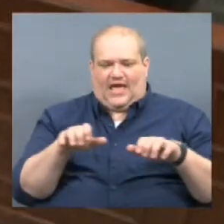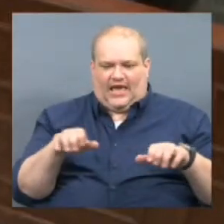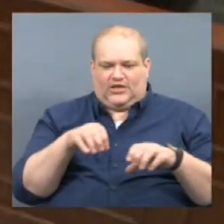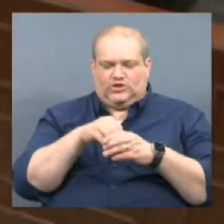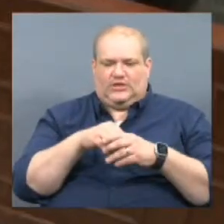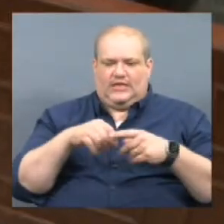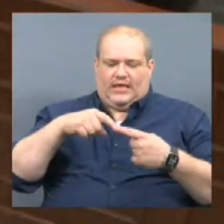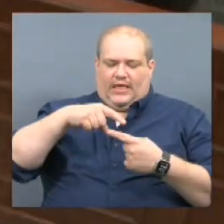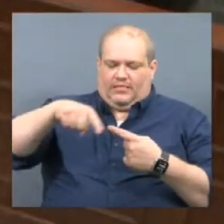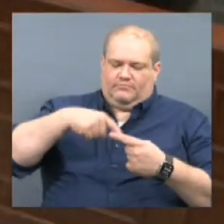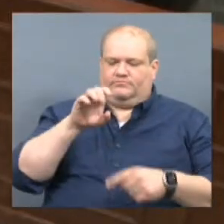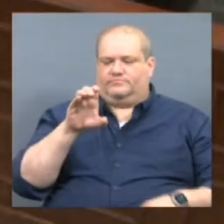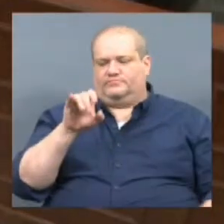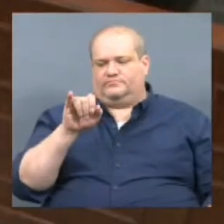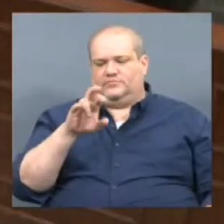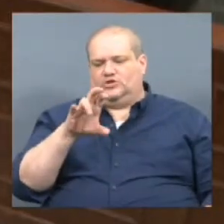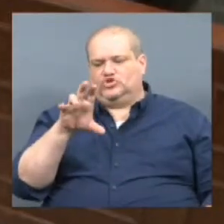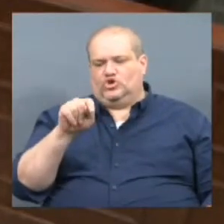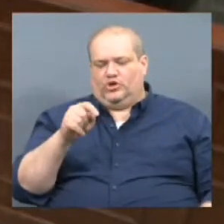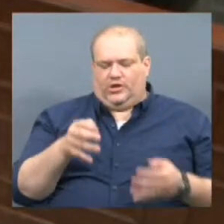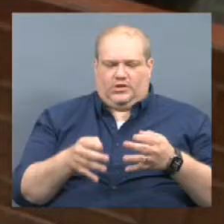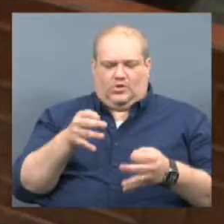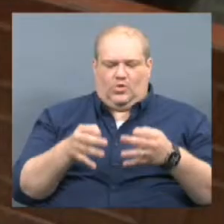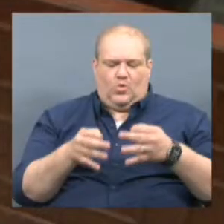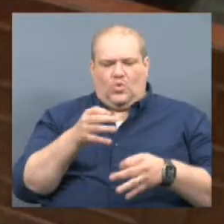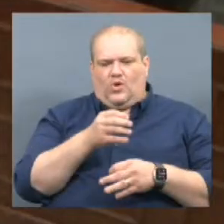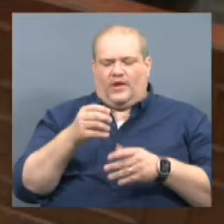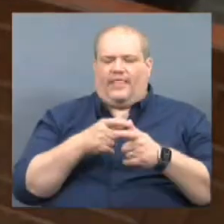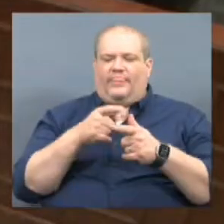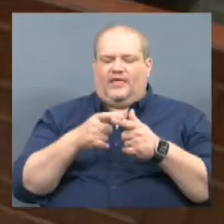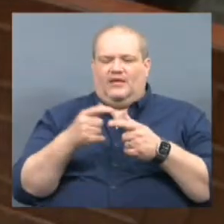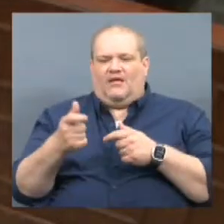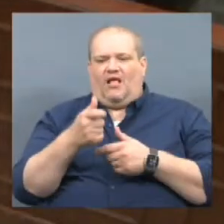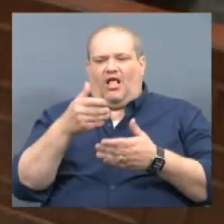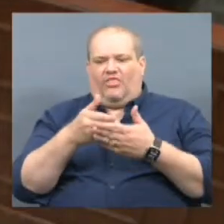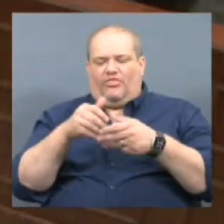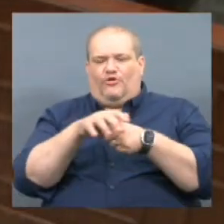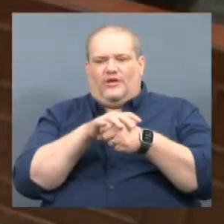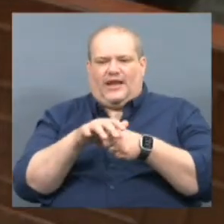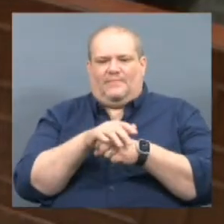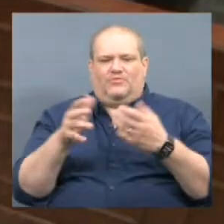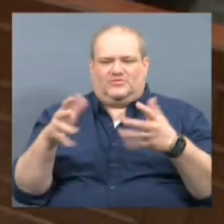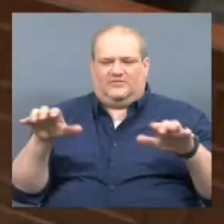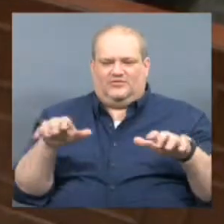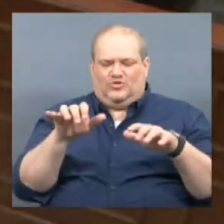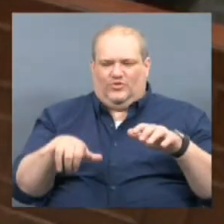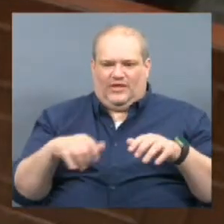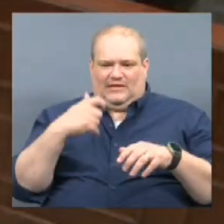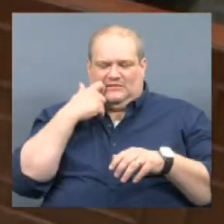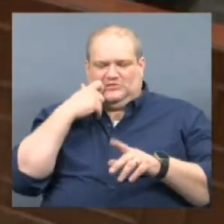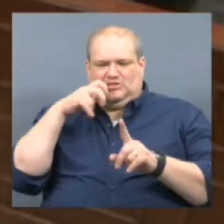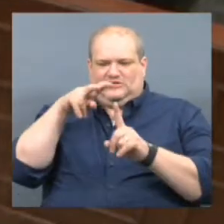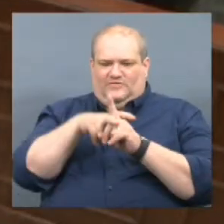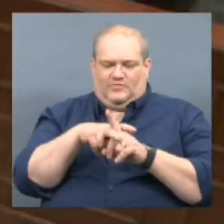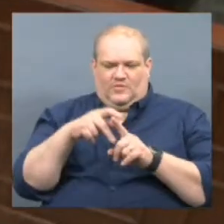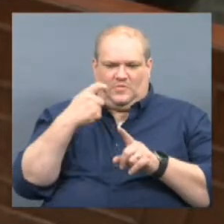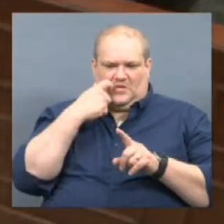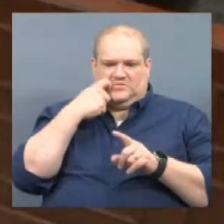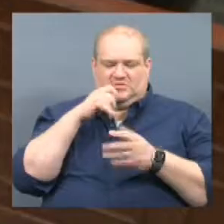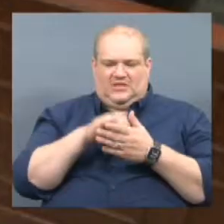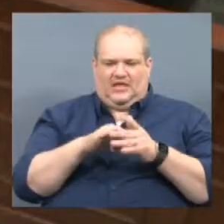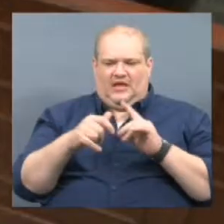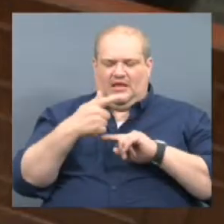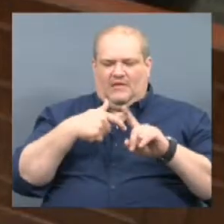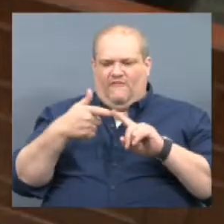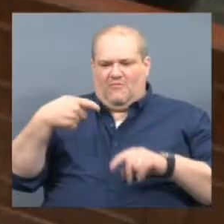in the circuit court, and other neighbors have done that. In fact, they've just done one recently that came out of the